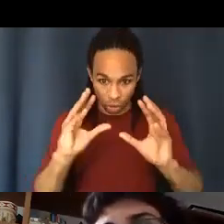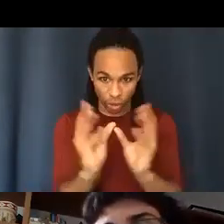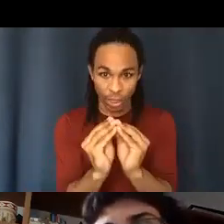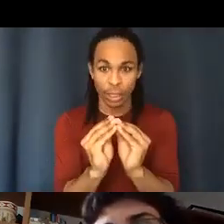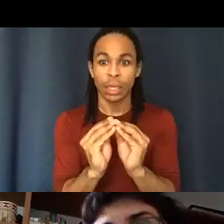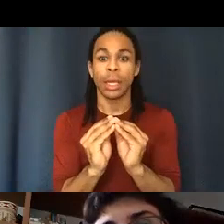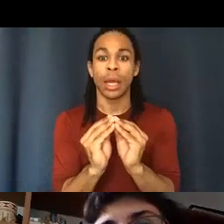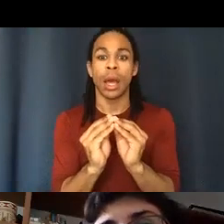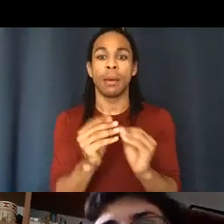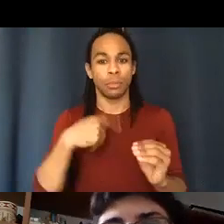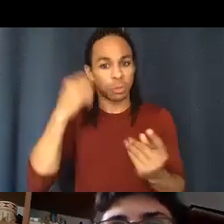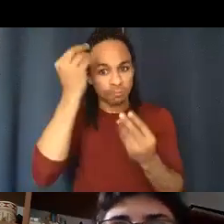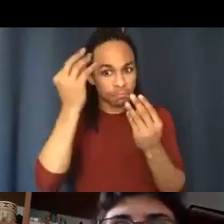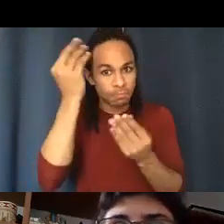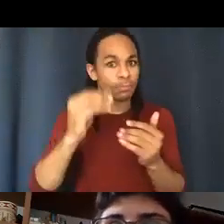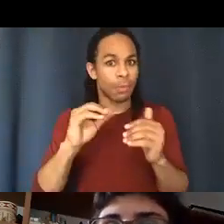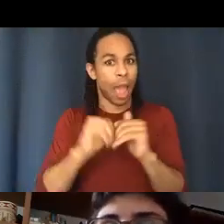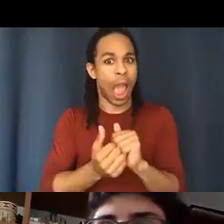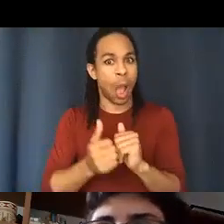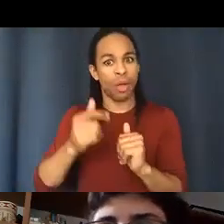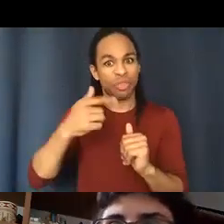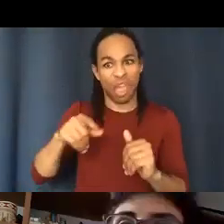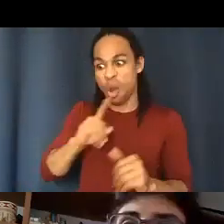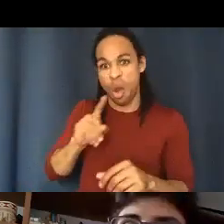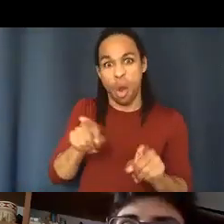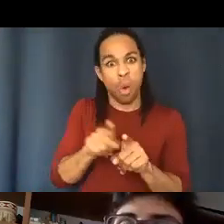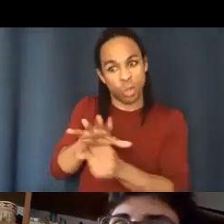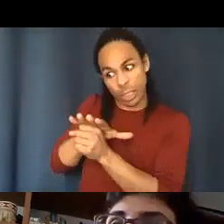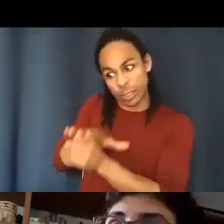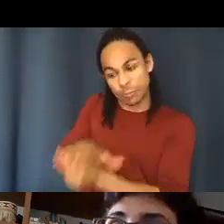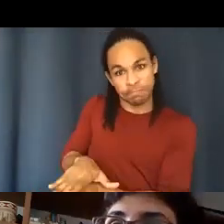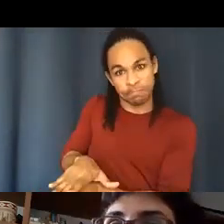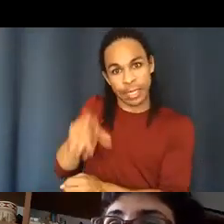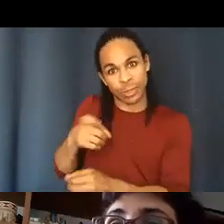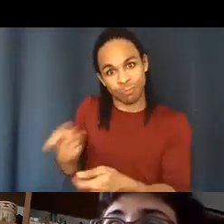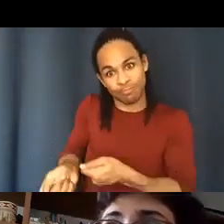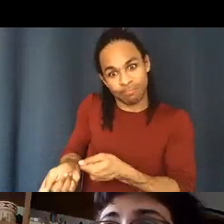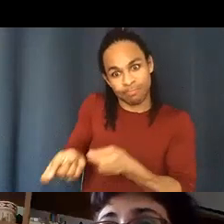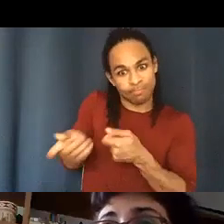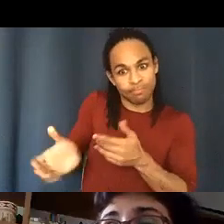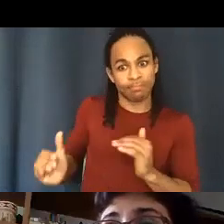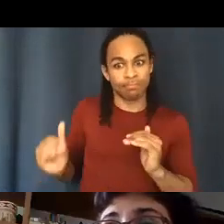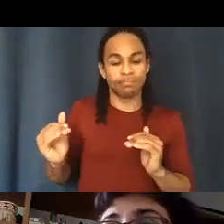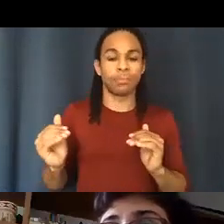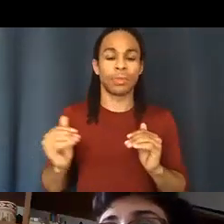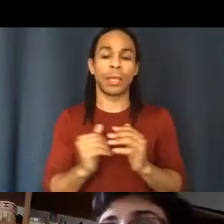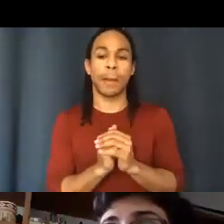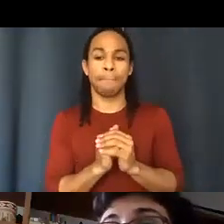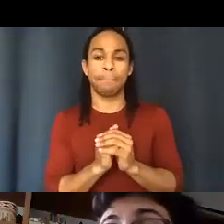for more evidence of the race color information and health system in this context, so we